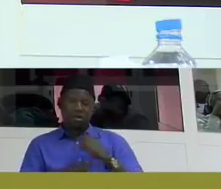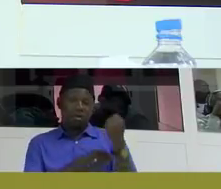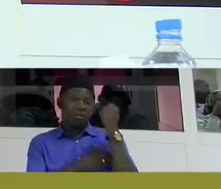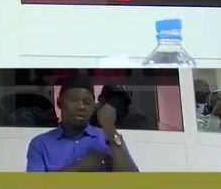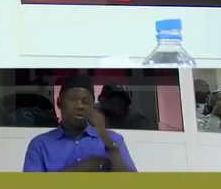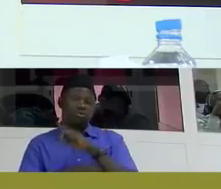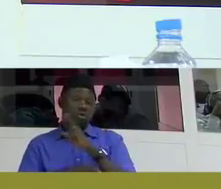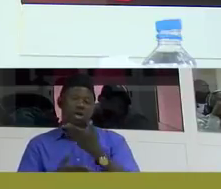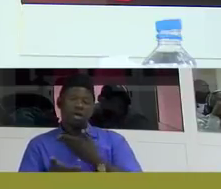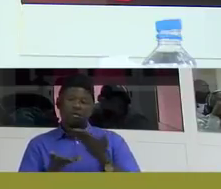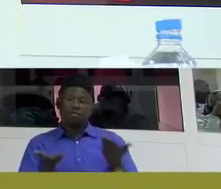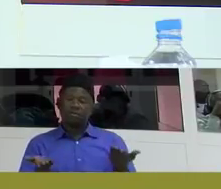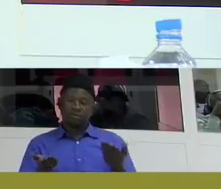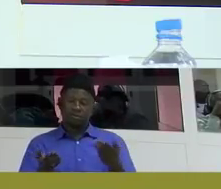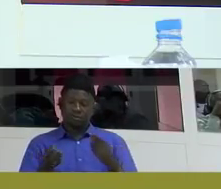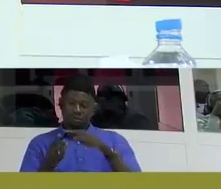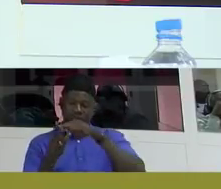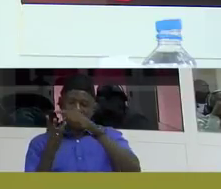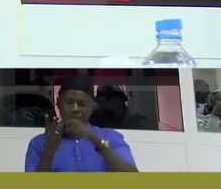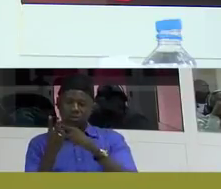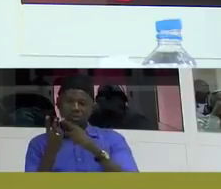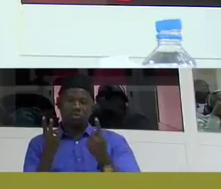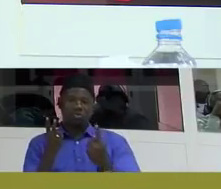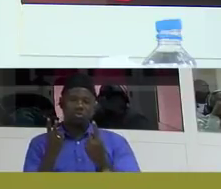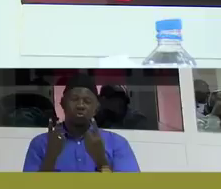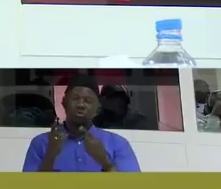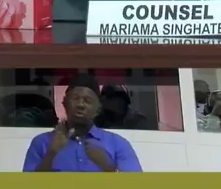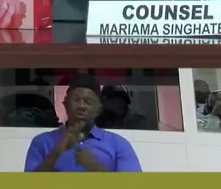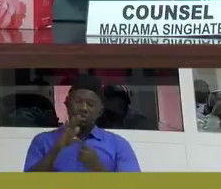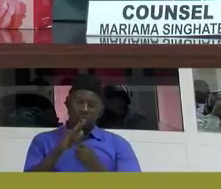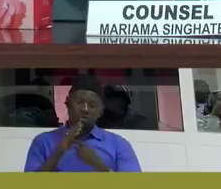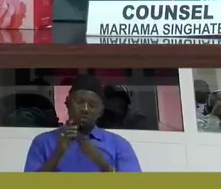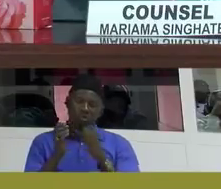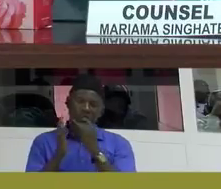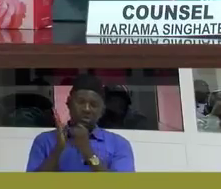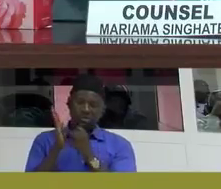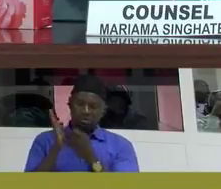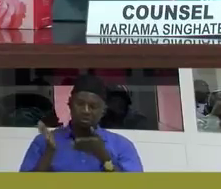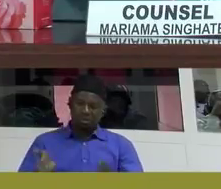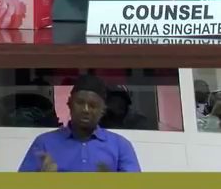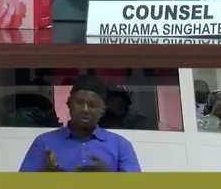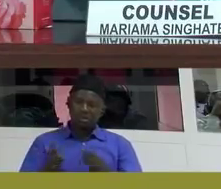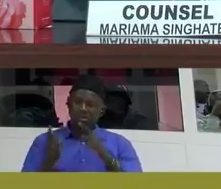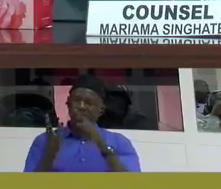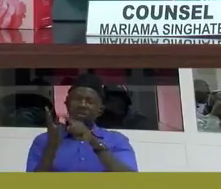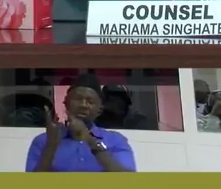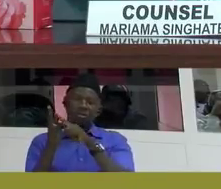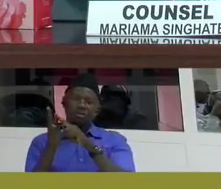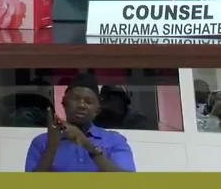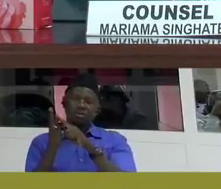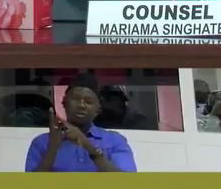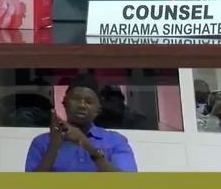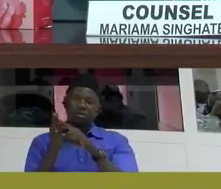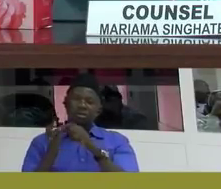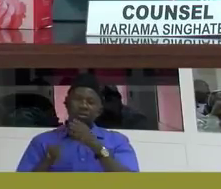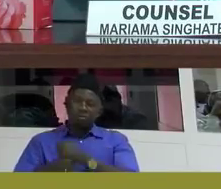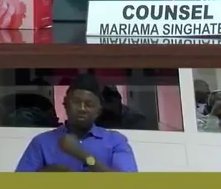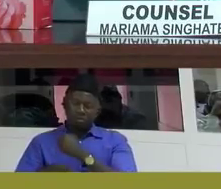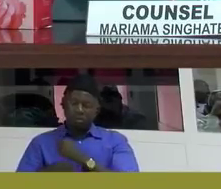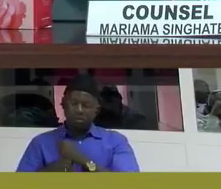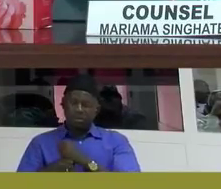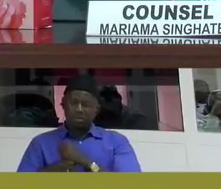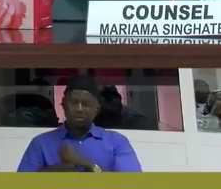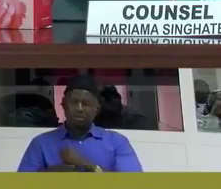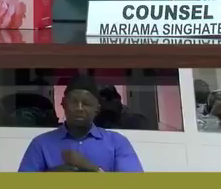have. Those are two important issues here. The third is cementing